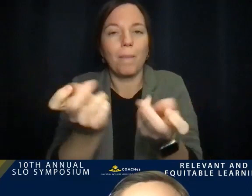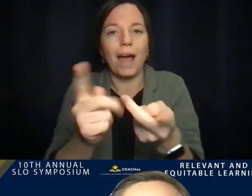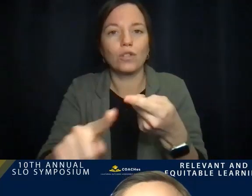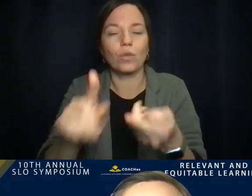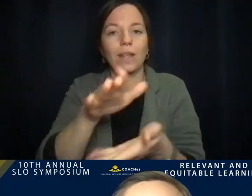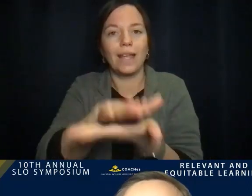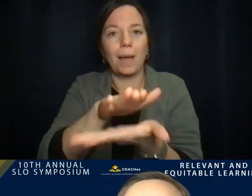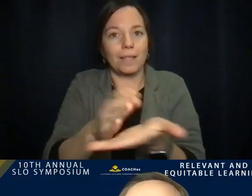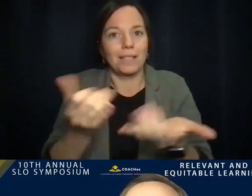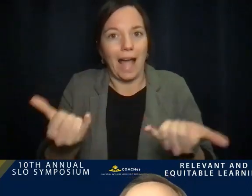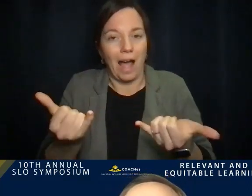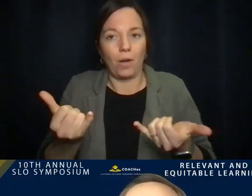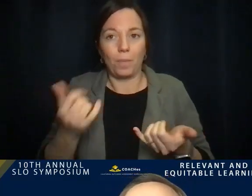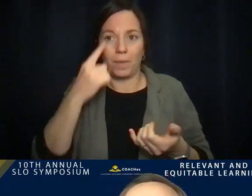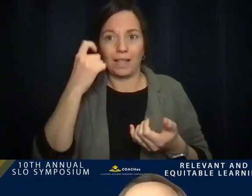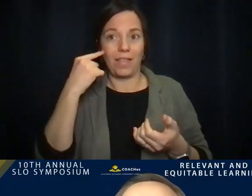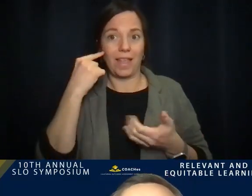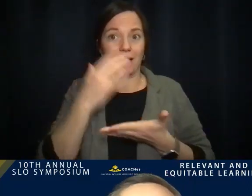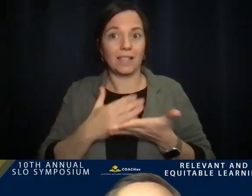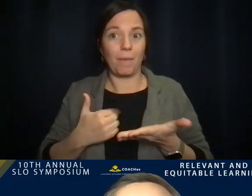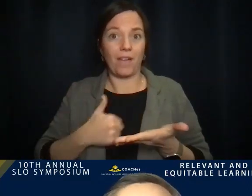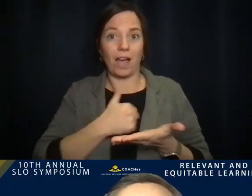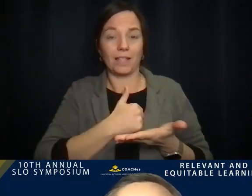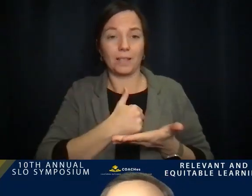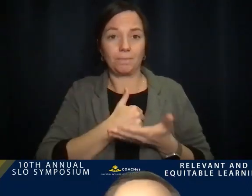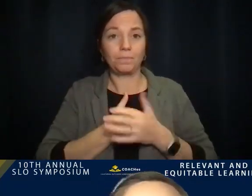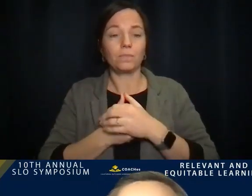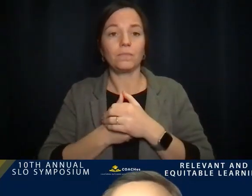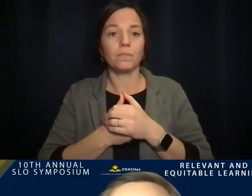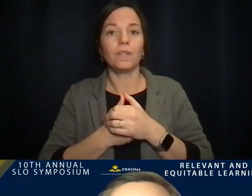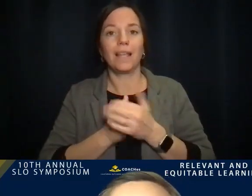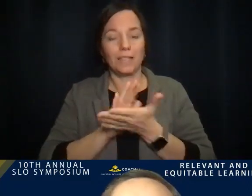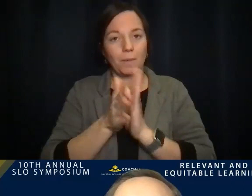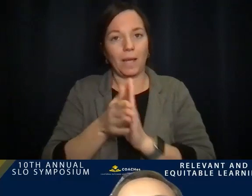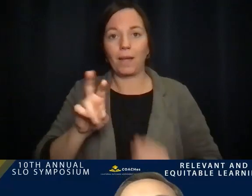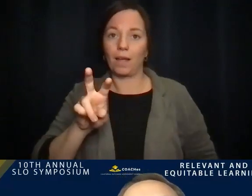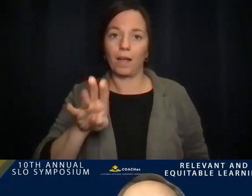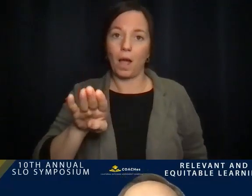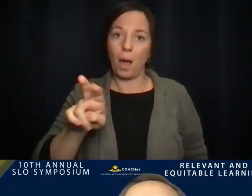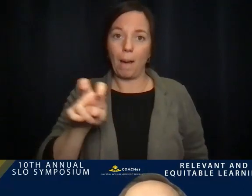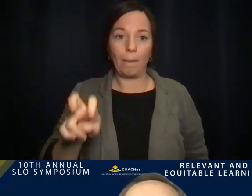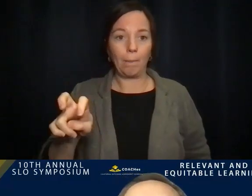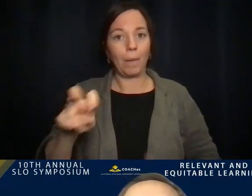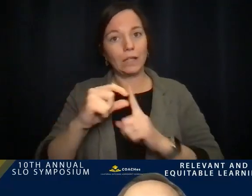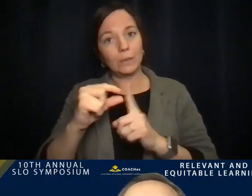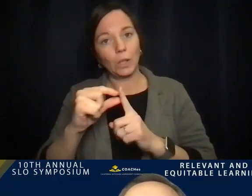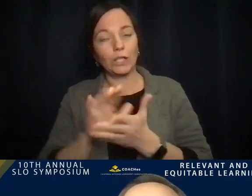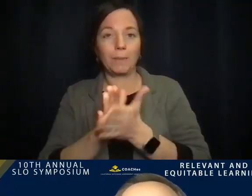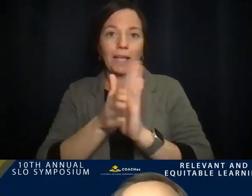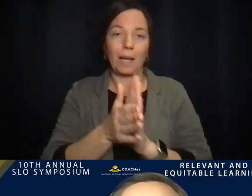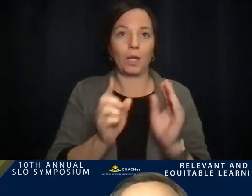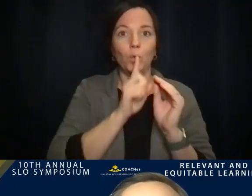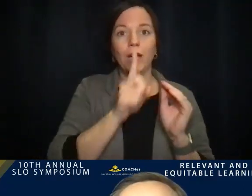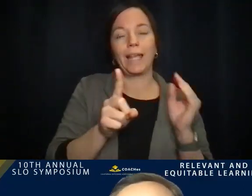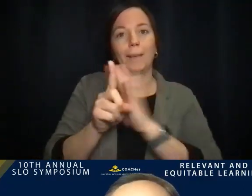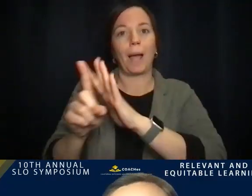campuses now, right? It's, they're turning into buzzwords, they're turning into trendy, you know, and we want it to